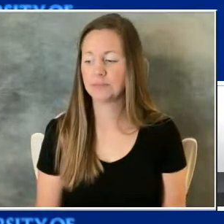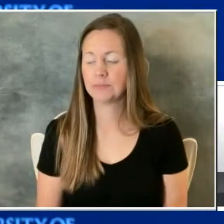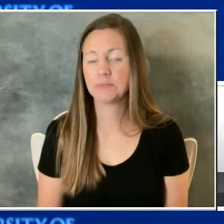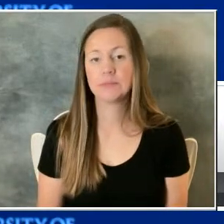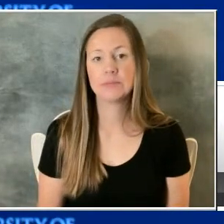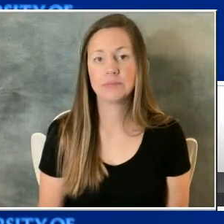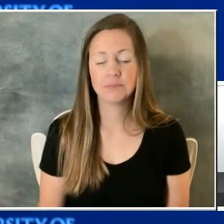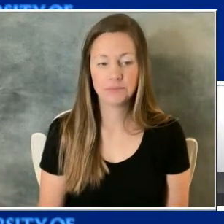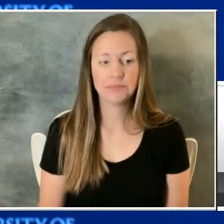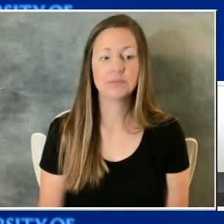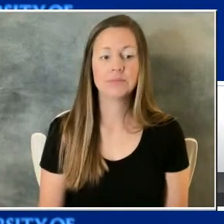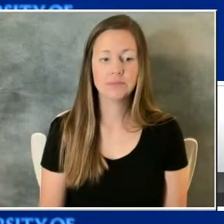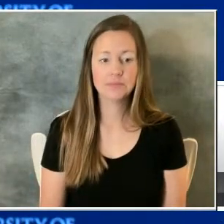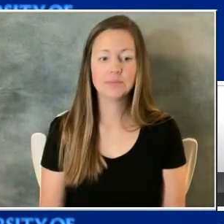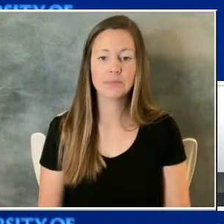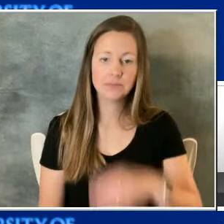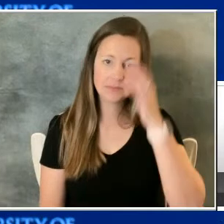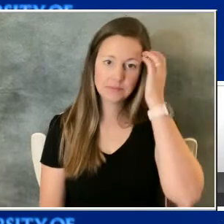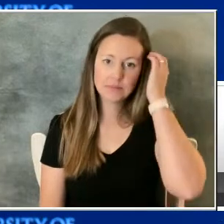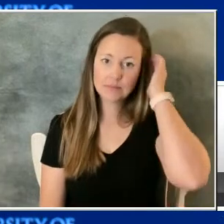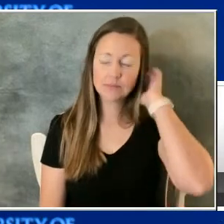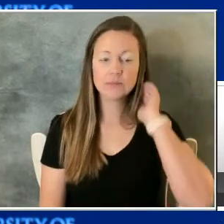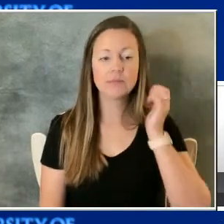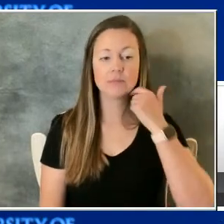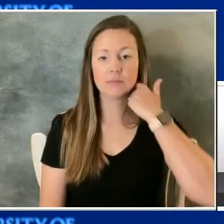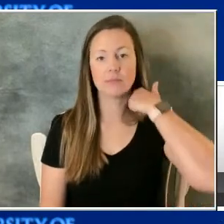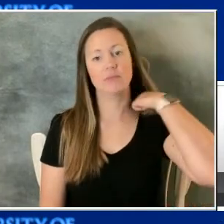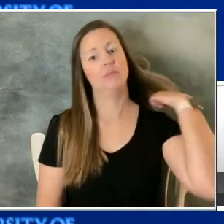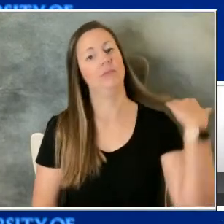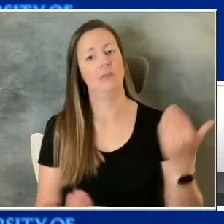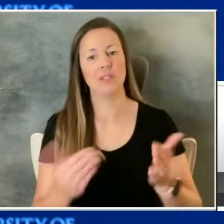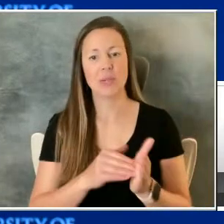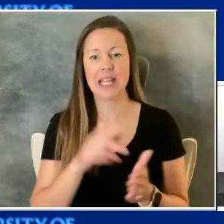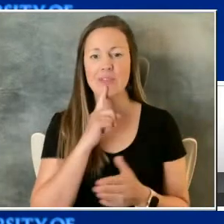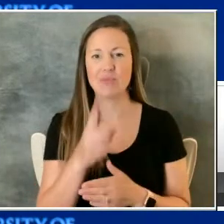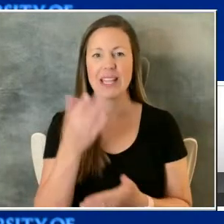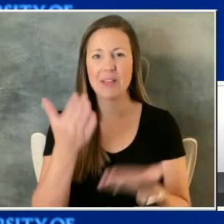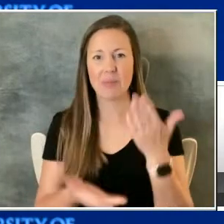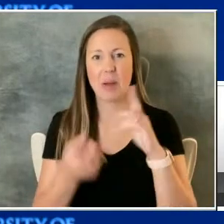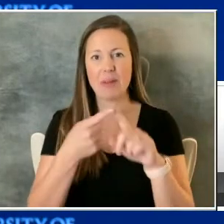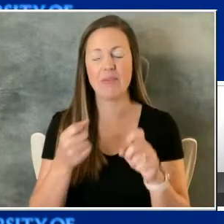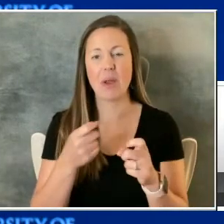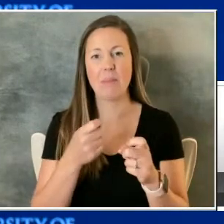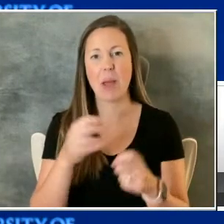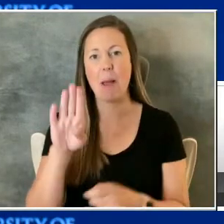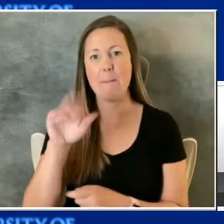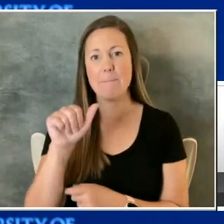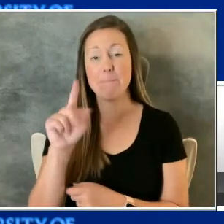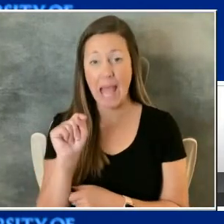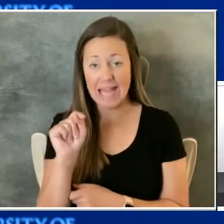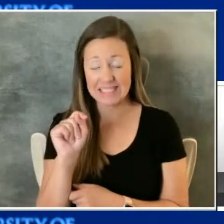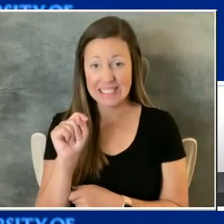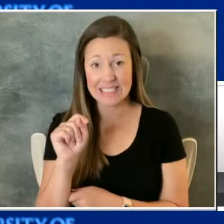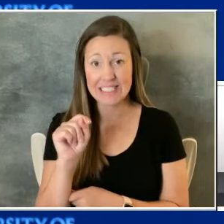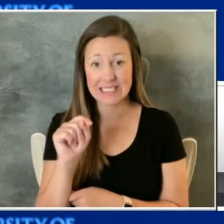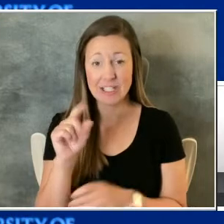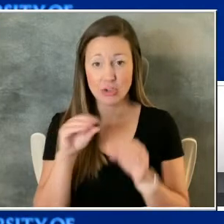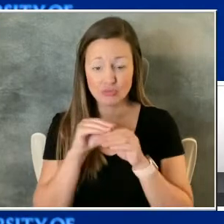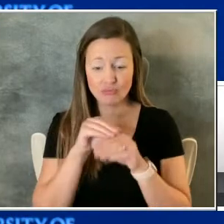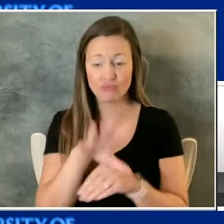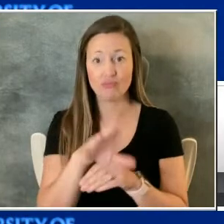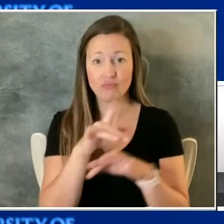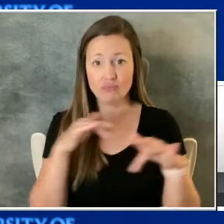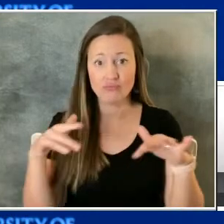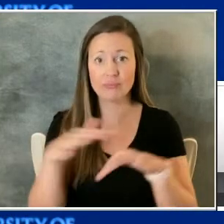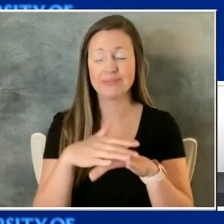virus that is transmitted probably from a bat reservoir. There are intermediate hosts such as pigs. And